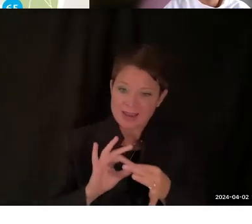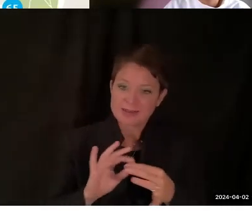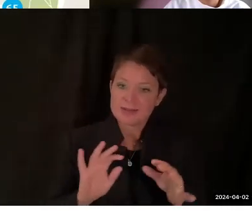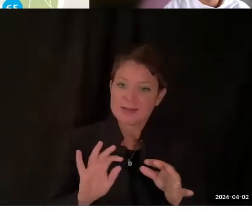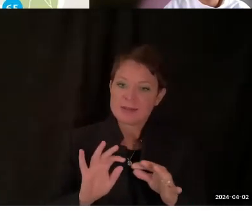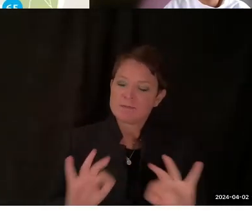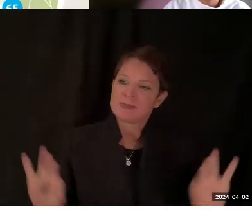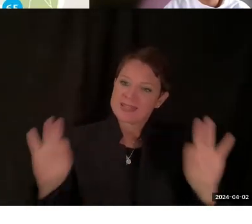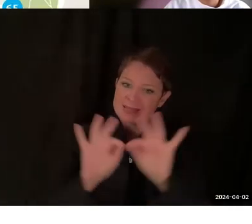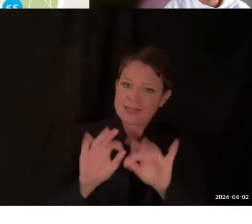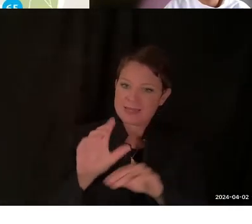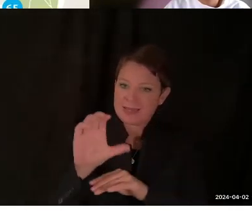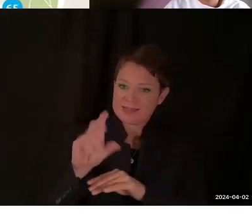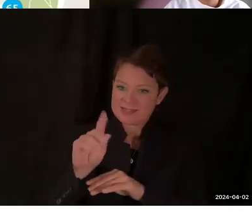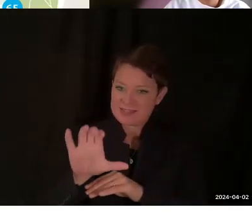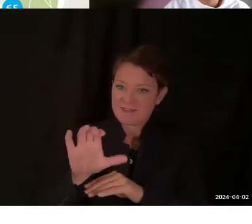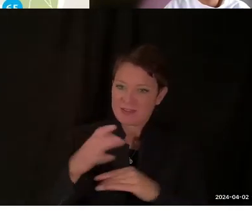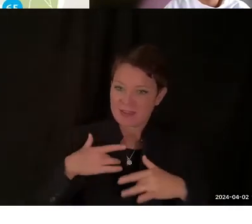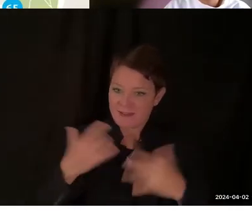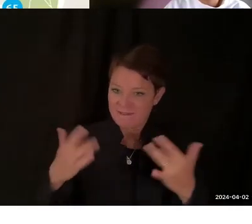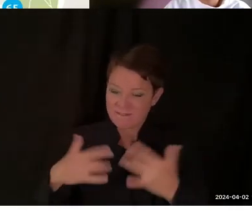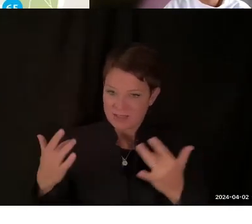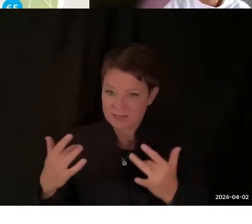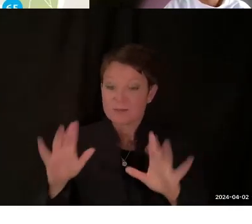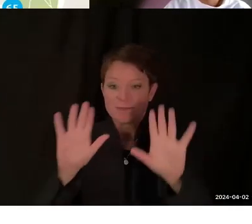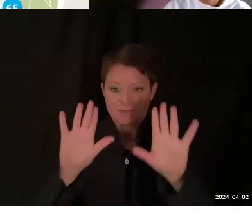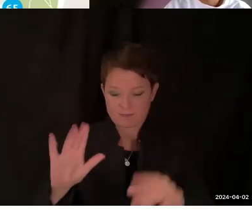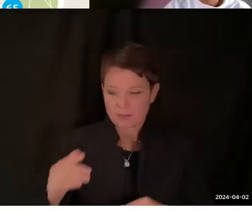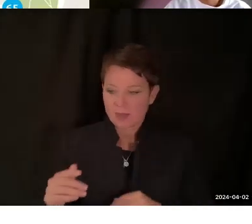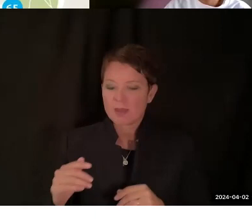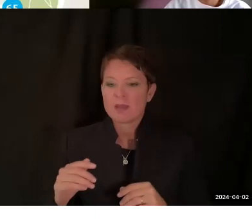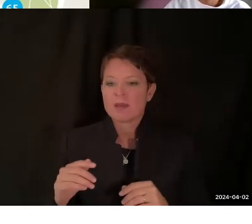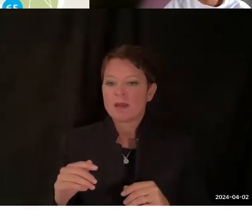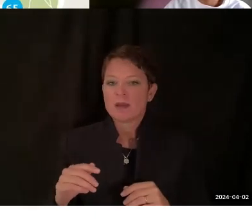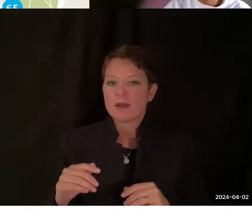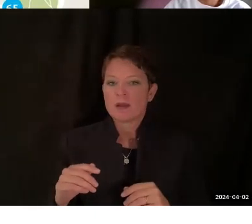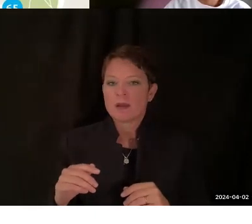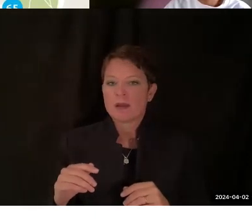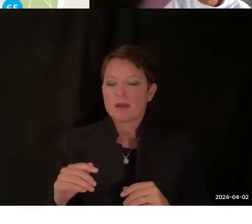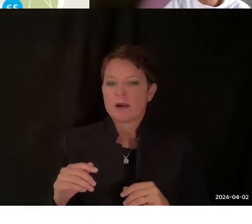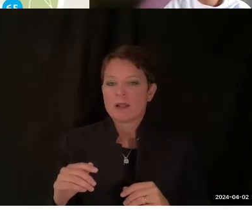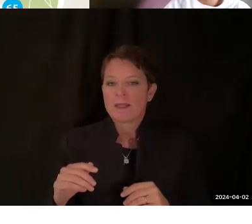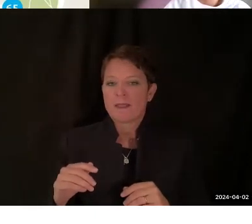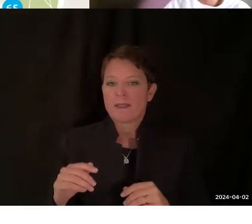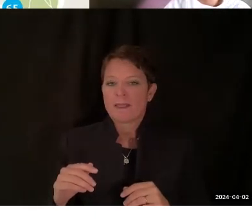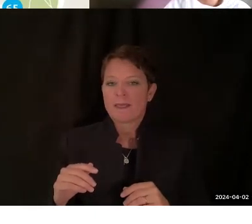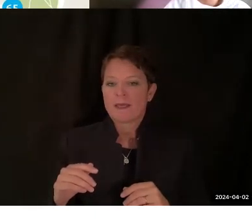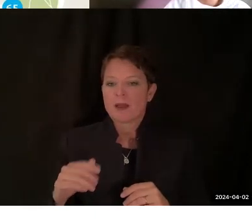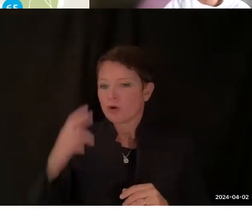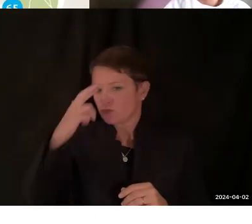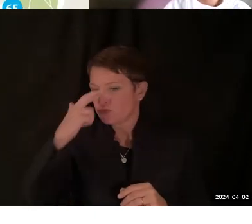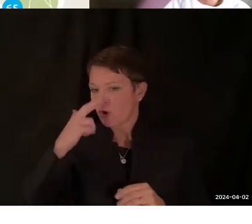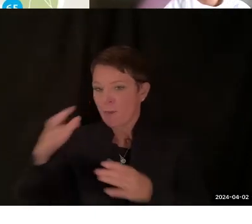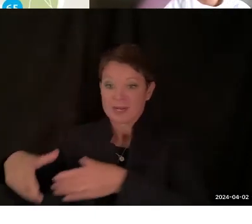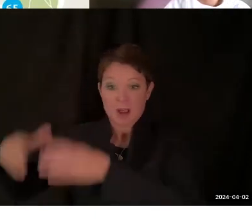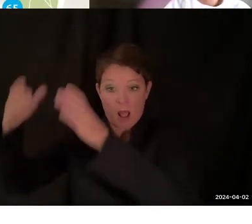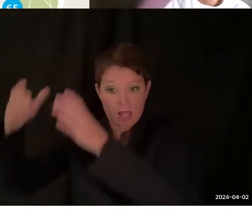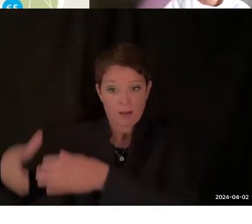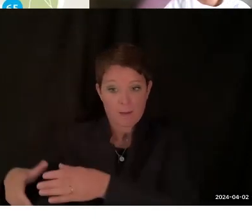events. You walk from, you know, the Roman